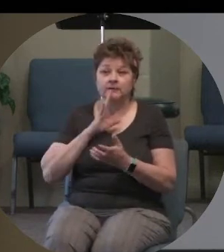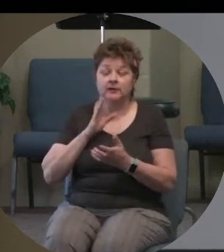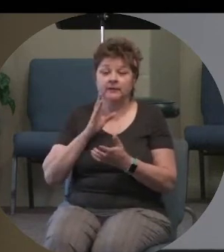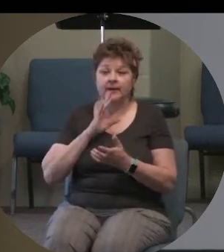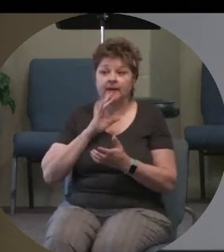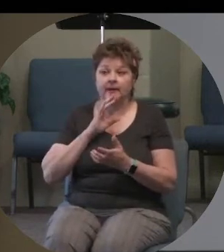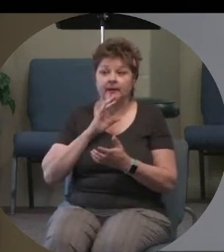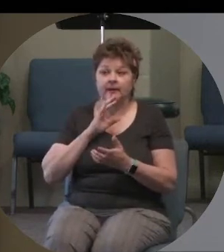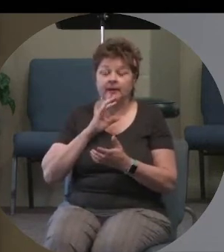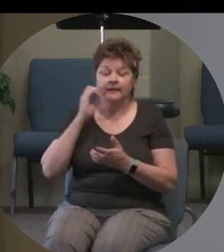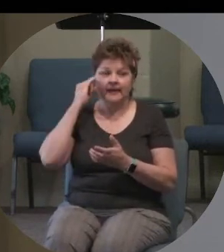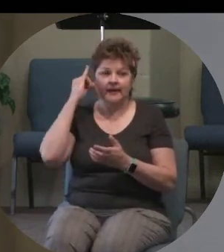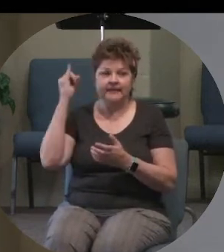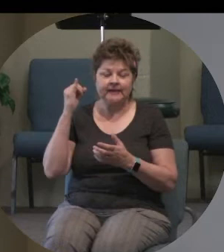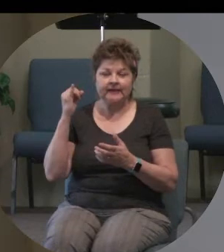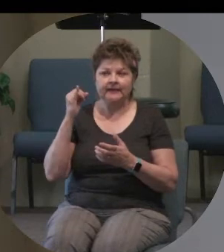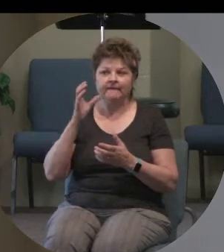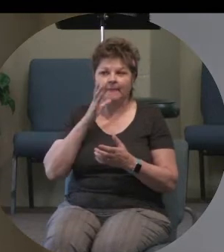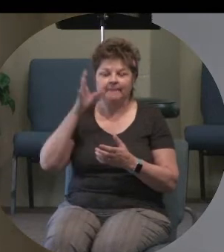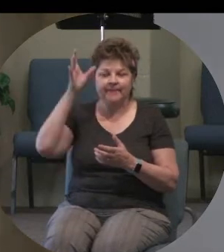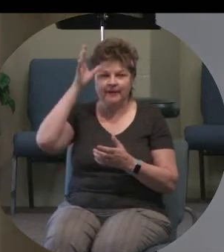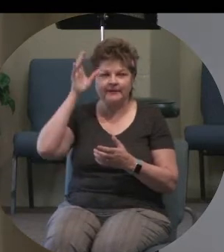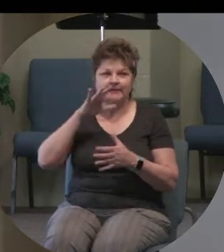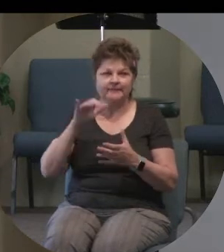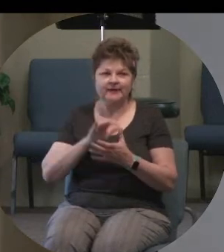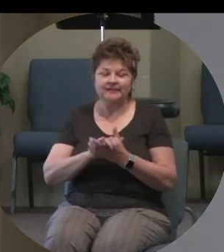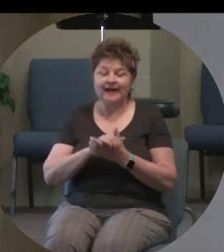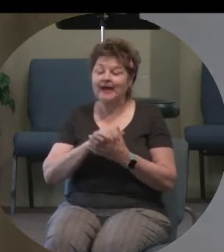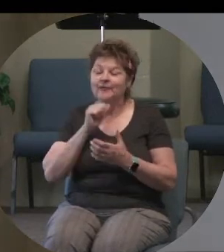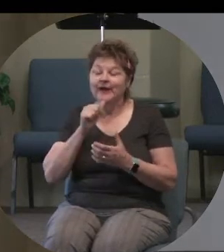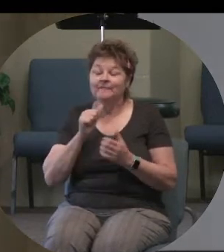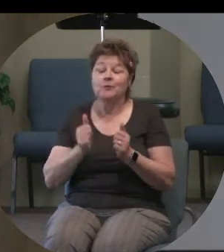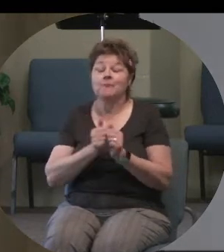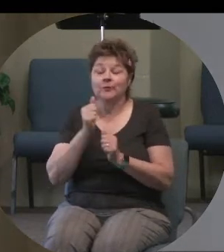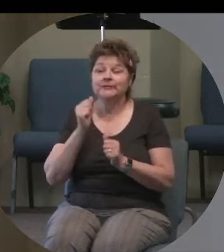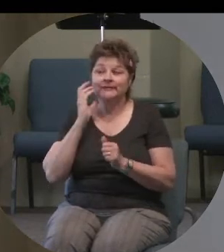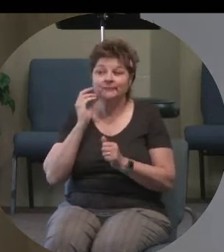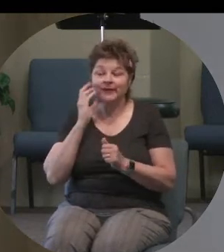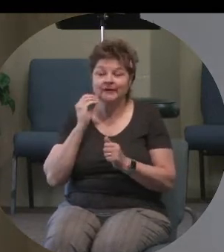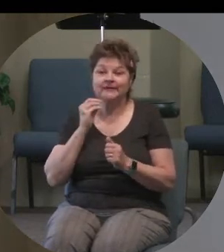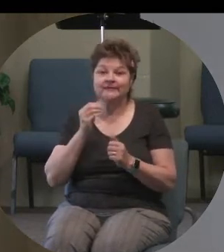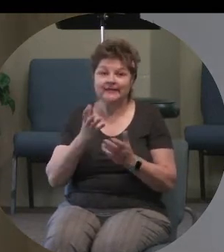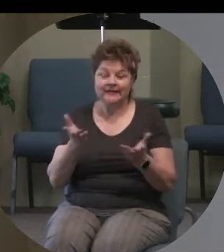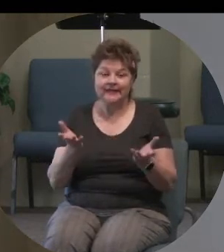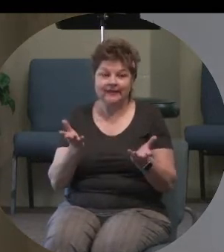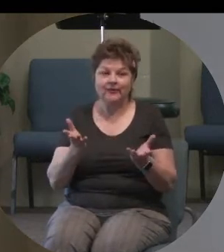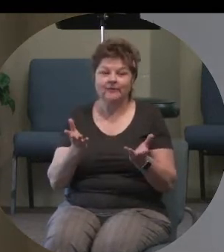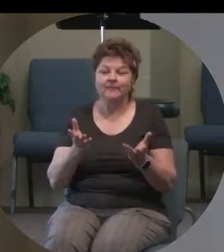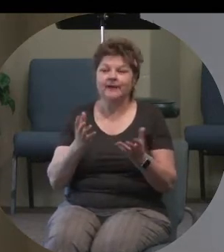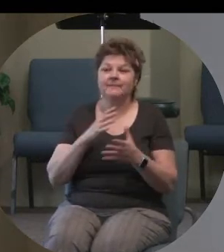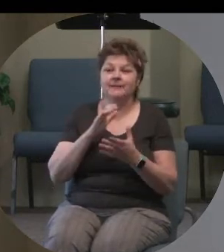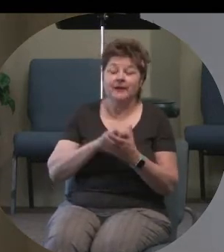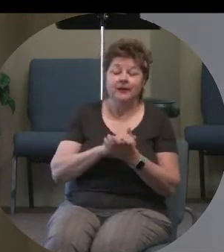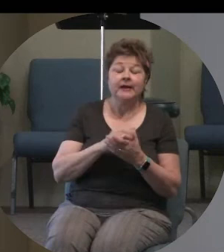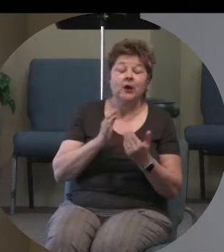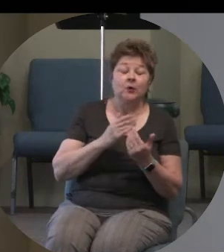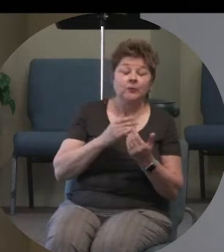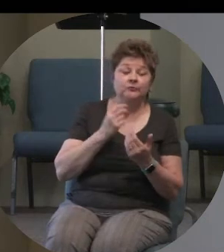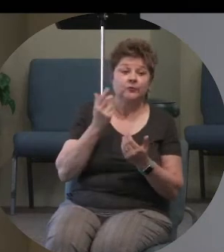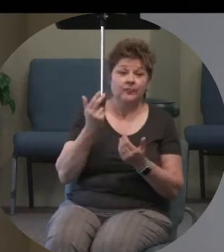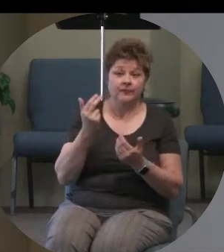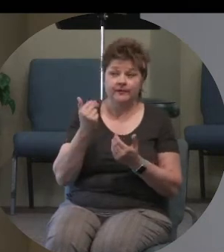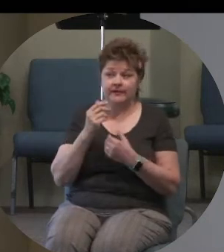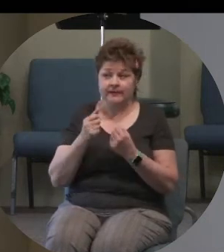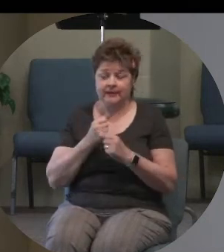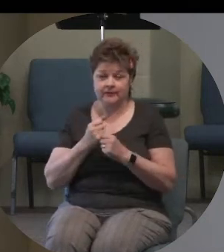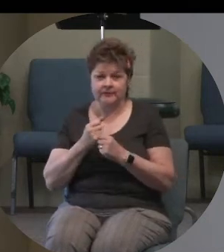of parenting and marriage, right? I don't have the most experience in the room, I'll be honest, okay? But I've been married for almost 13 years, and you know what I've